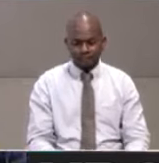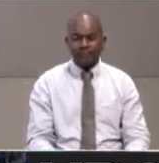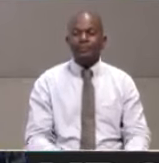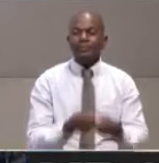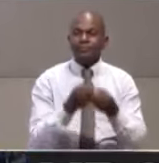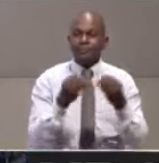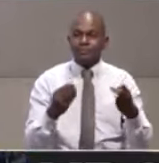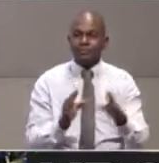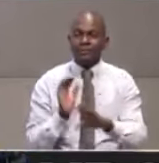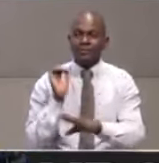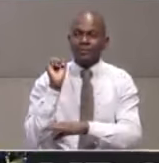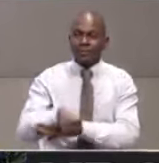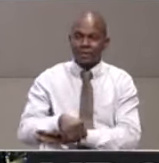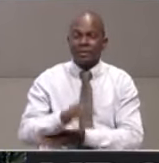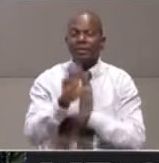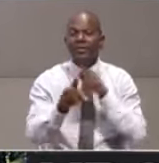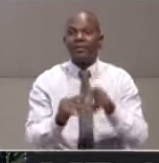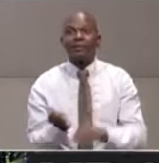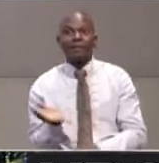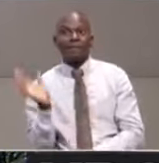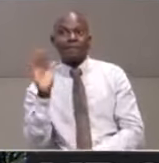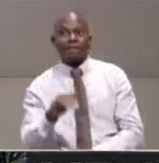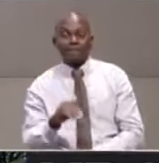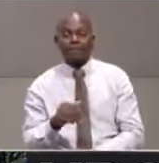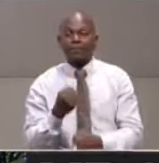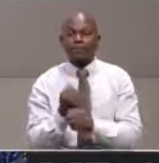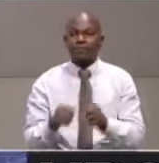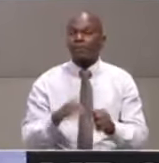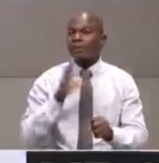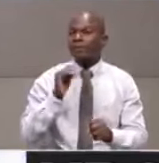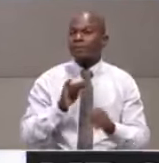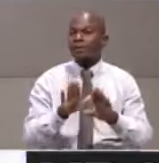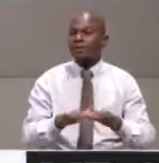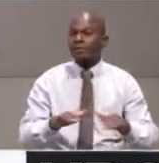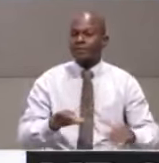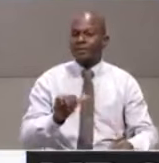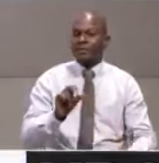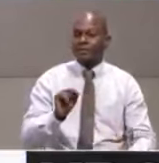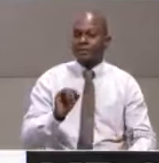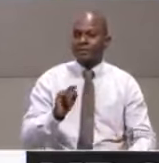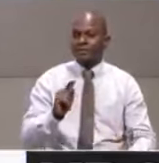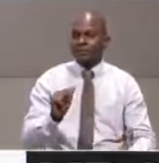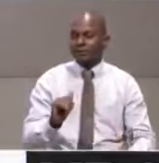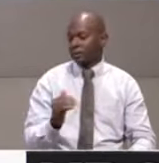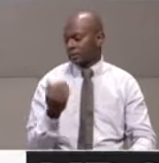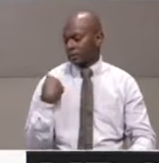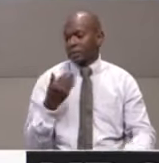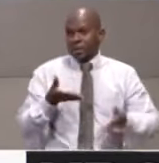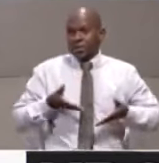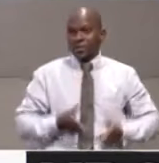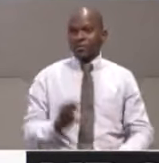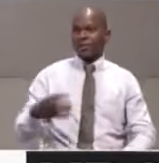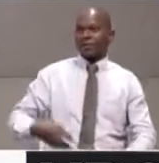Thousands of Bukedea residents celebrated the return of their daughter, the Speaker of Parliament, Anita'S, who recently gave birth to